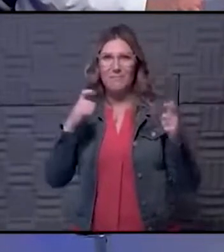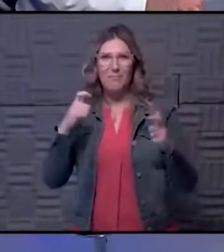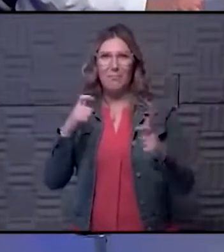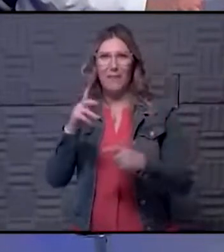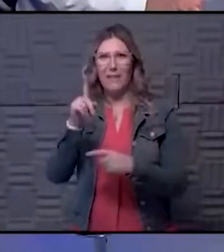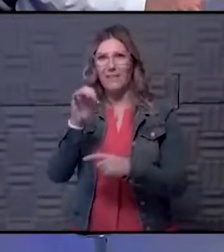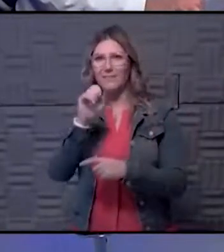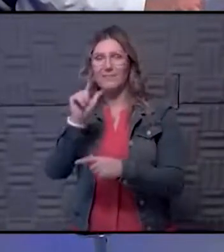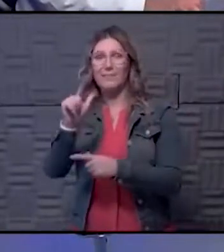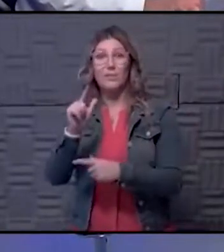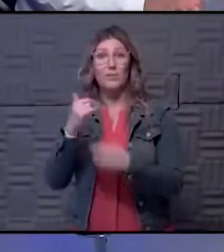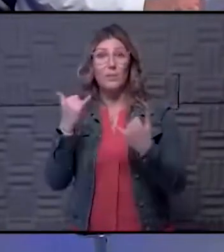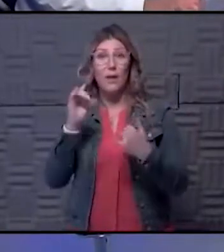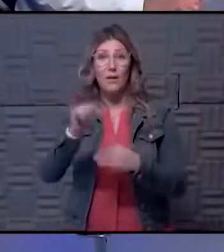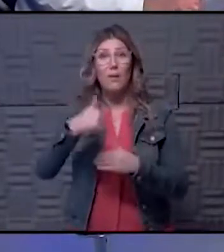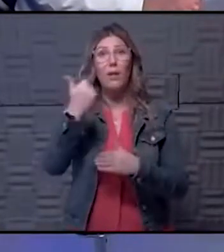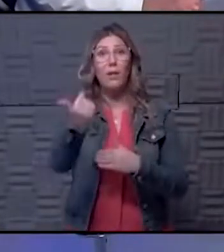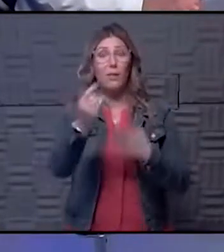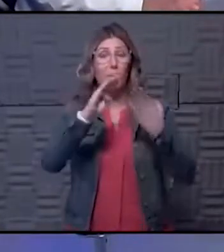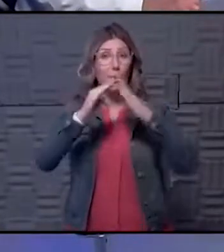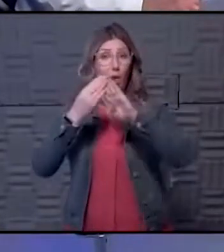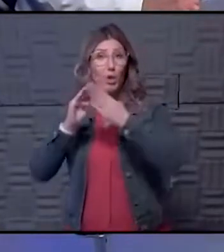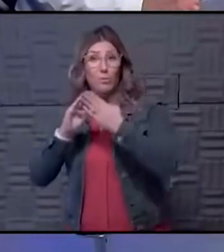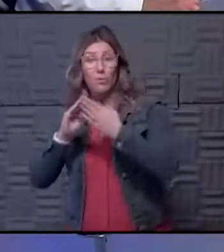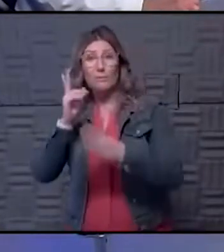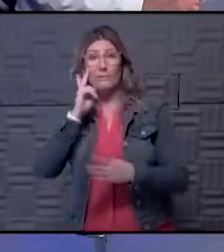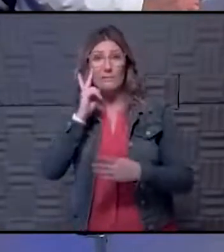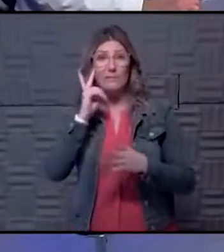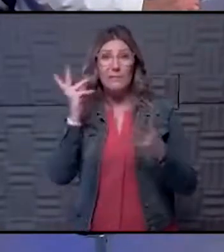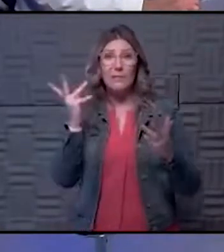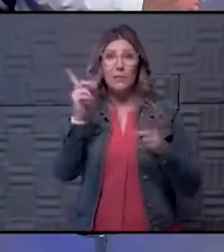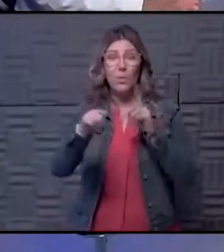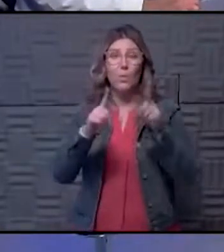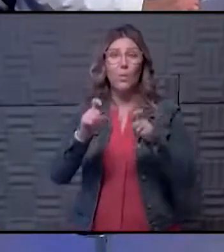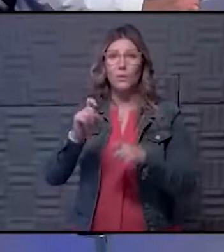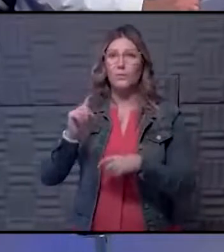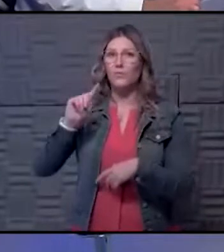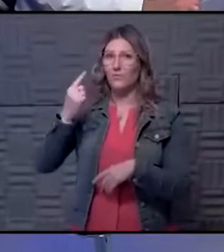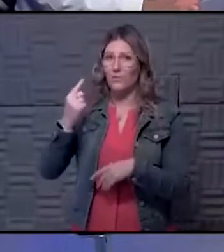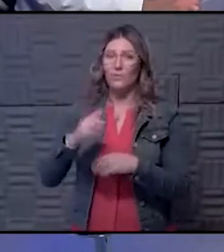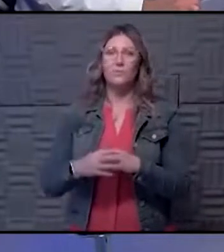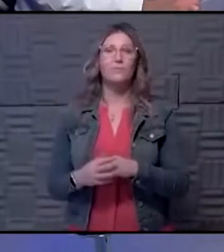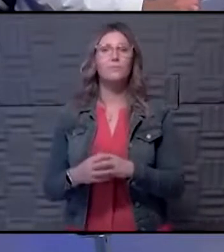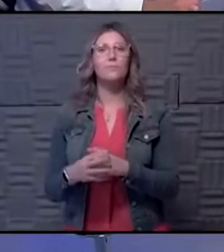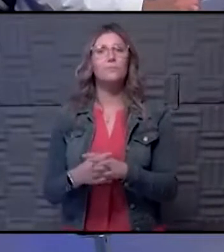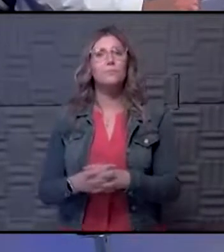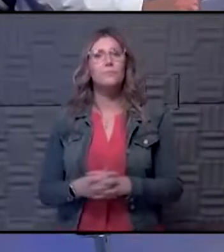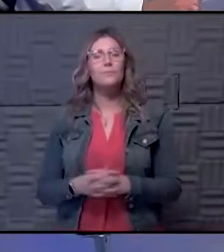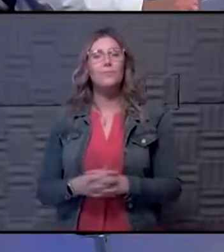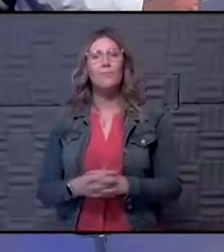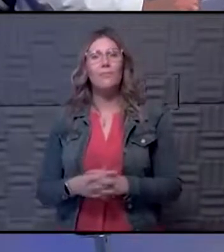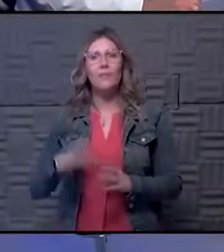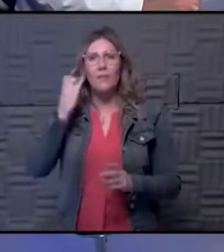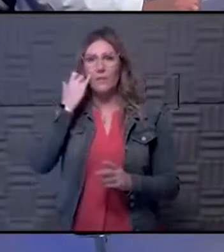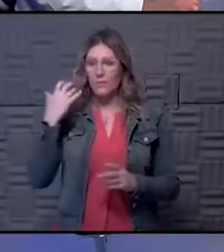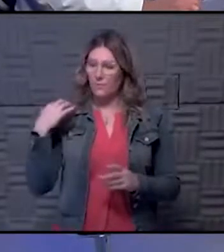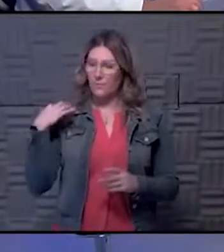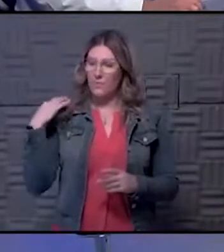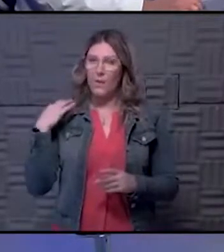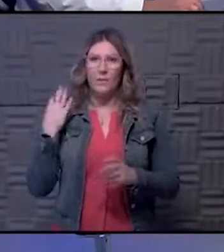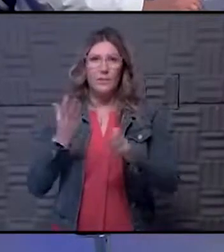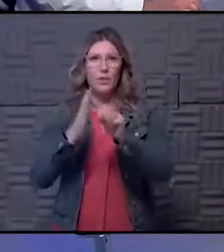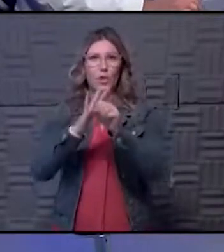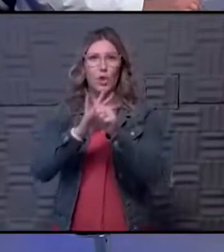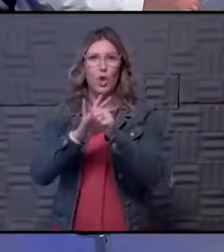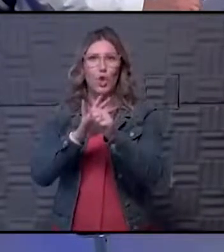turn to our listening audience here for just a minute and see what questions they have, Jill. Well, the first one is if you are volunteering in the COVID clinic